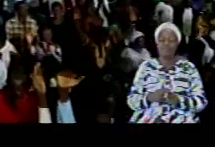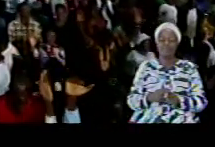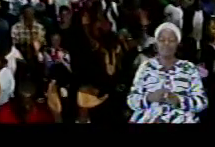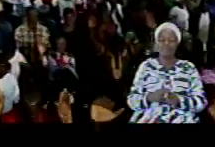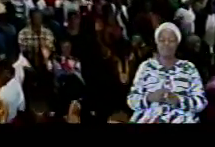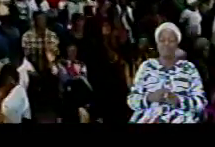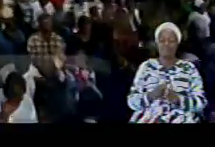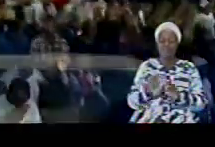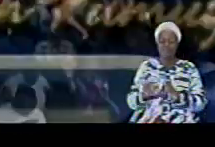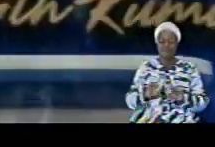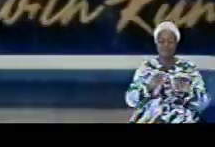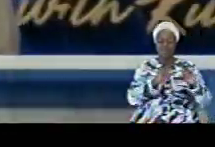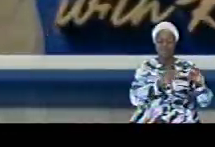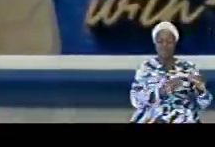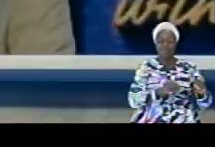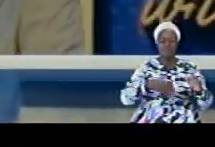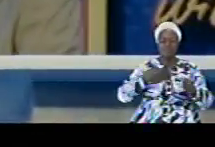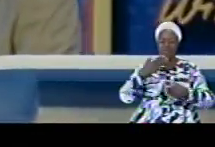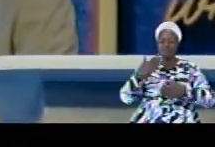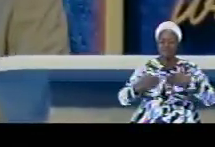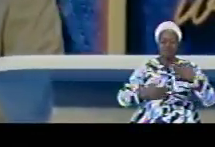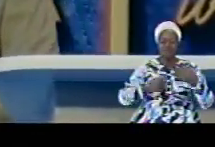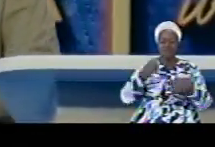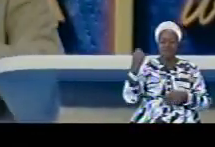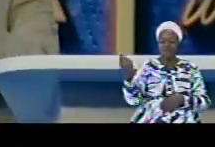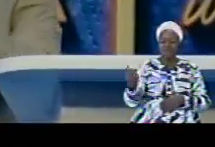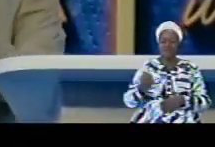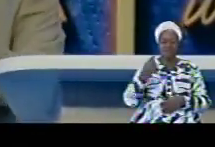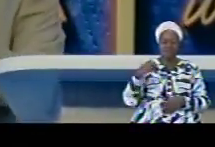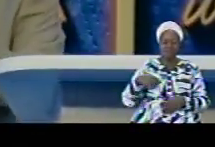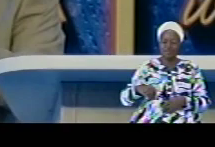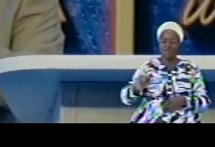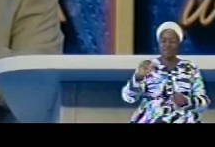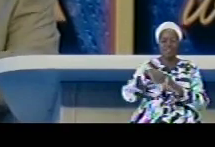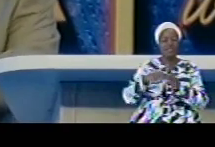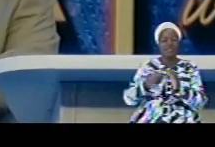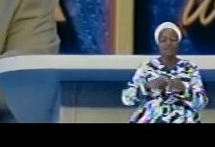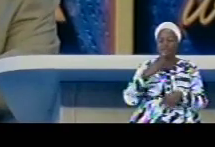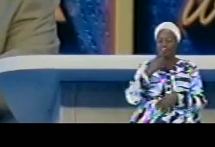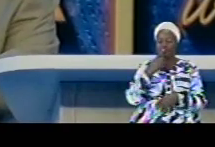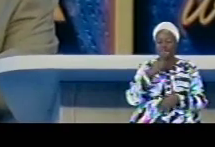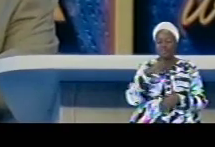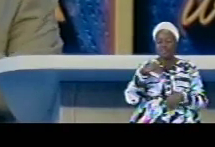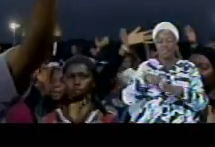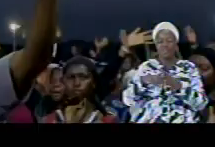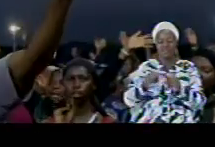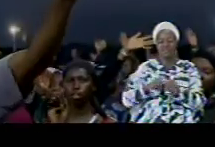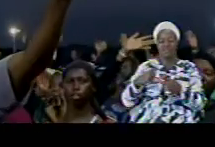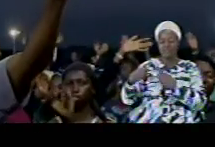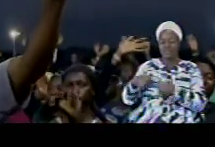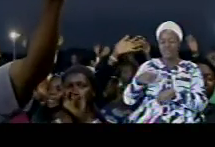For joy everlasting in every mouth, in every heart,